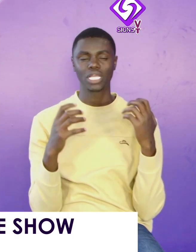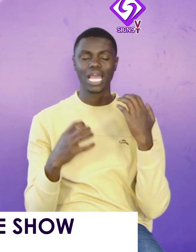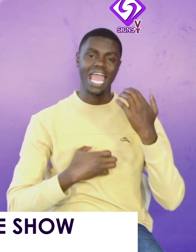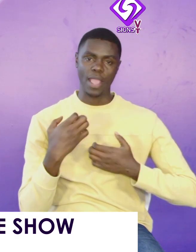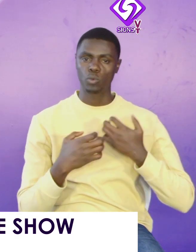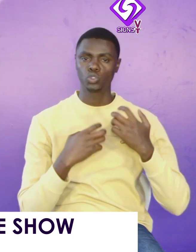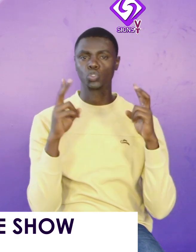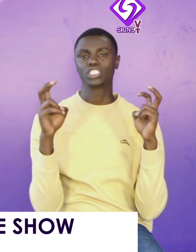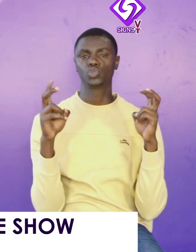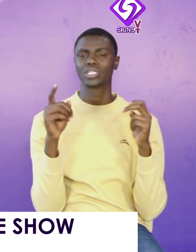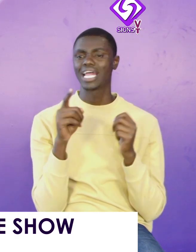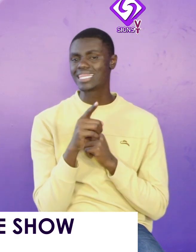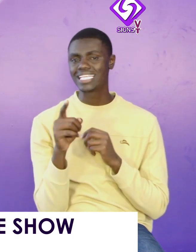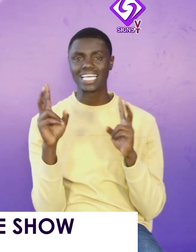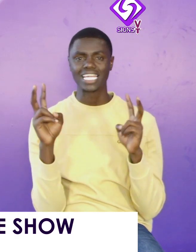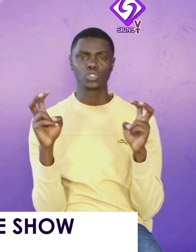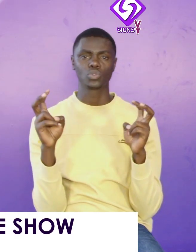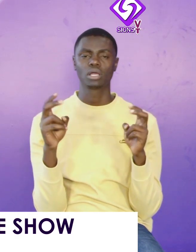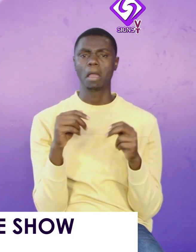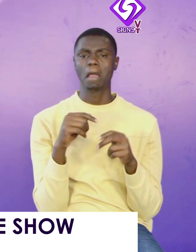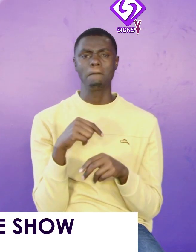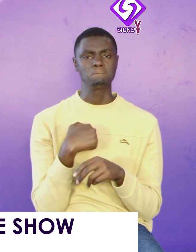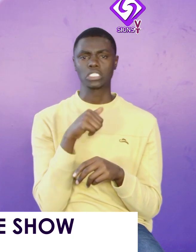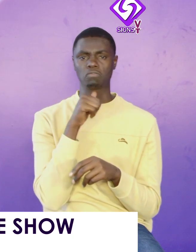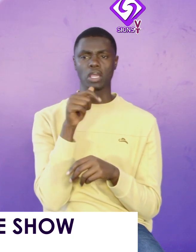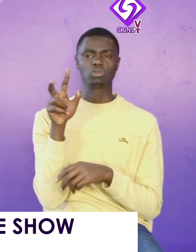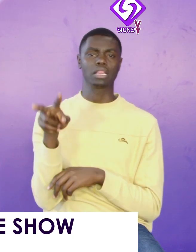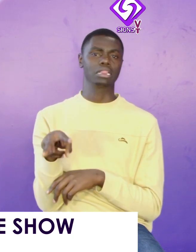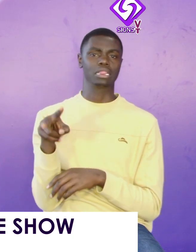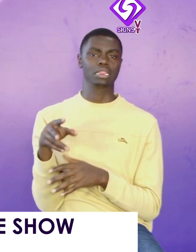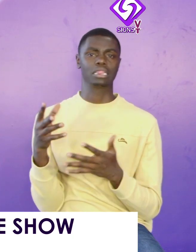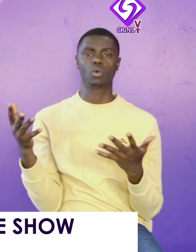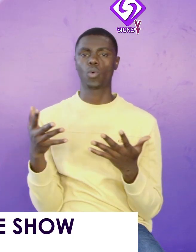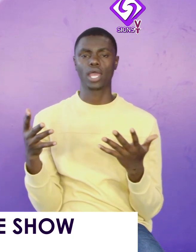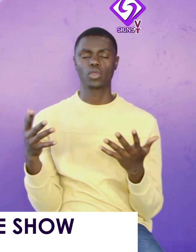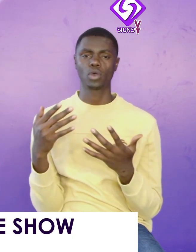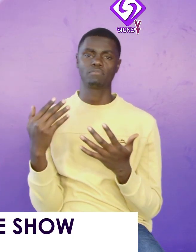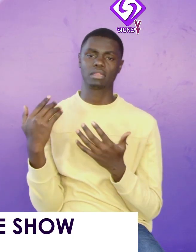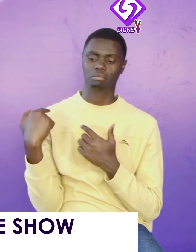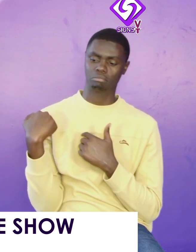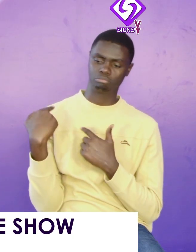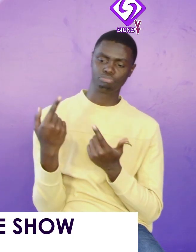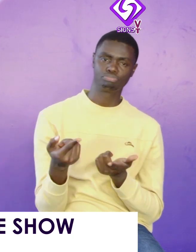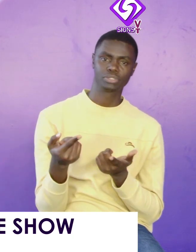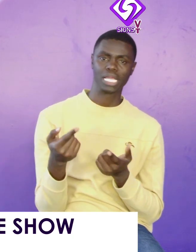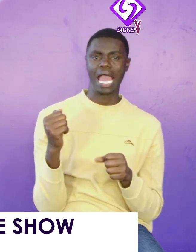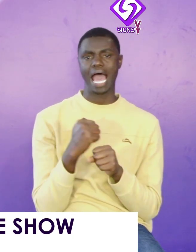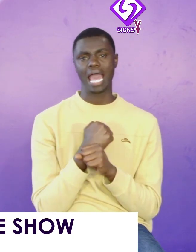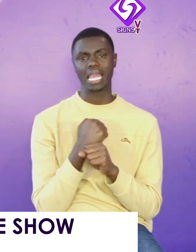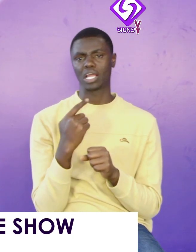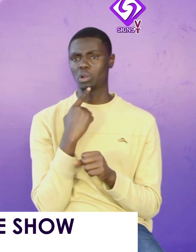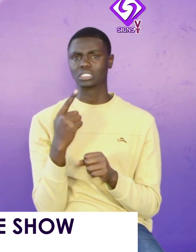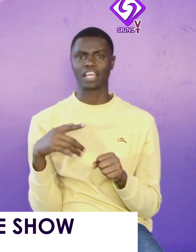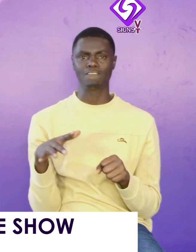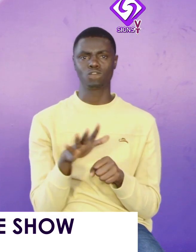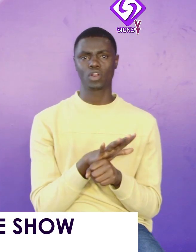real issues. I don't underestimate where you have been, I can't say